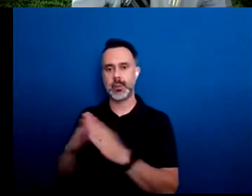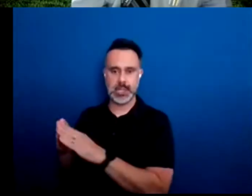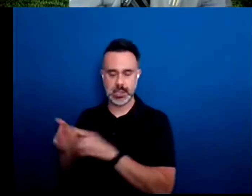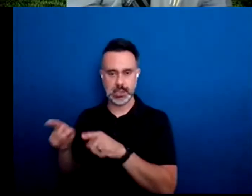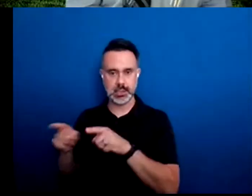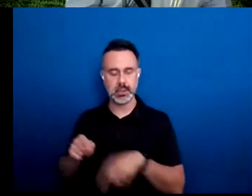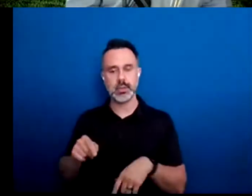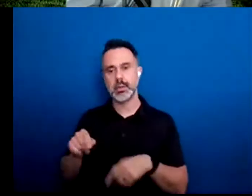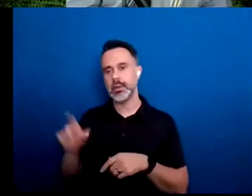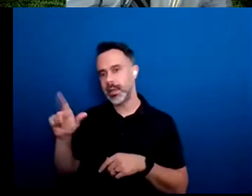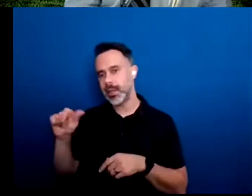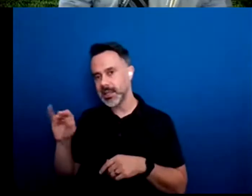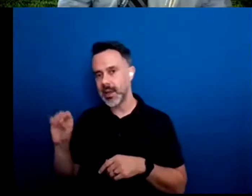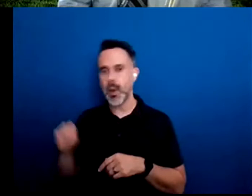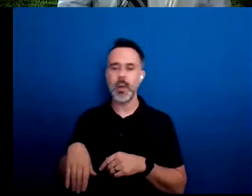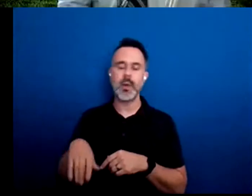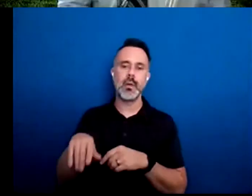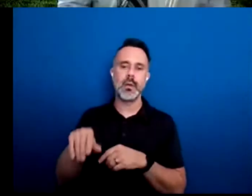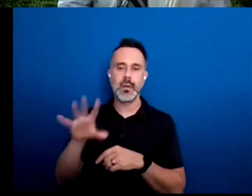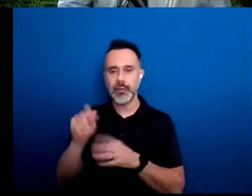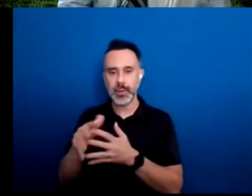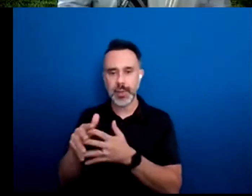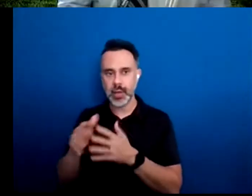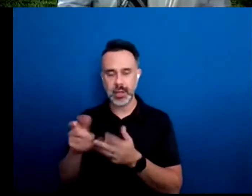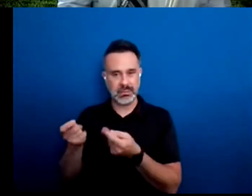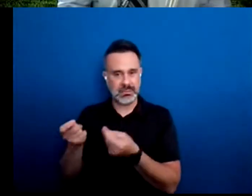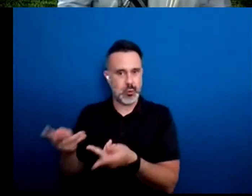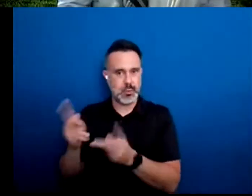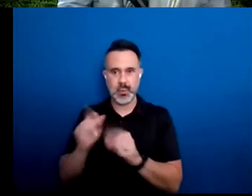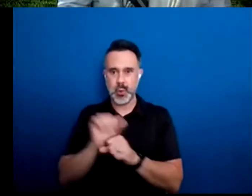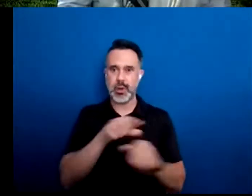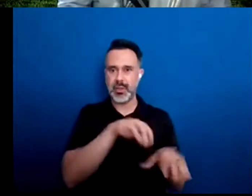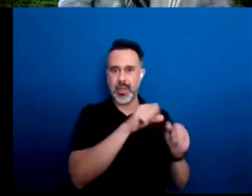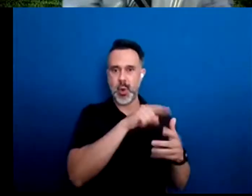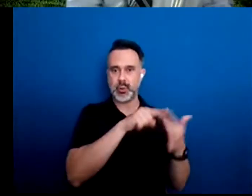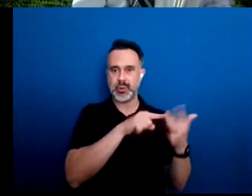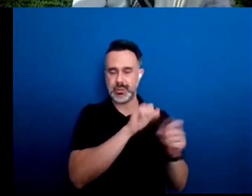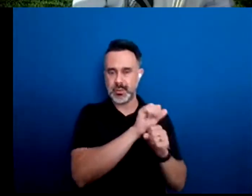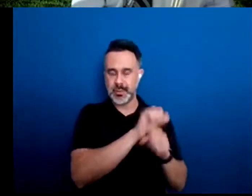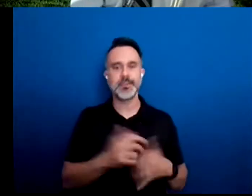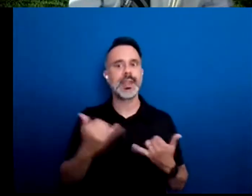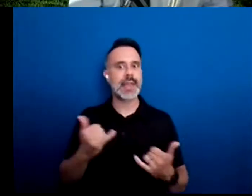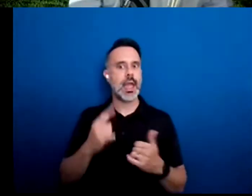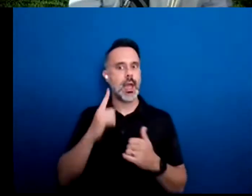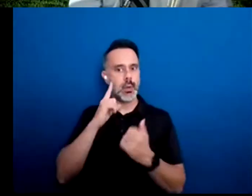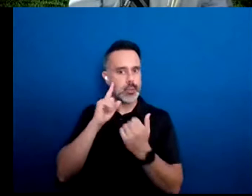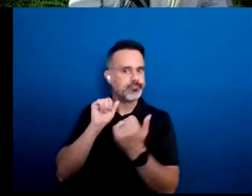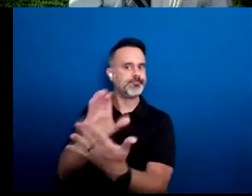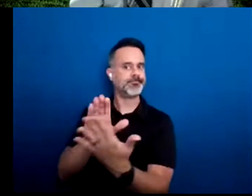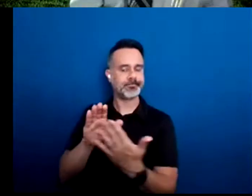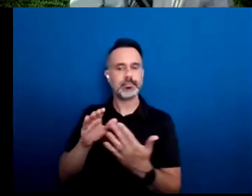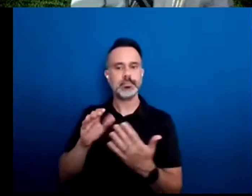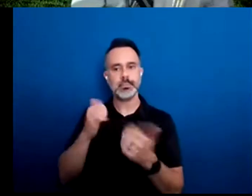work towards eliminating those disparities, I think it's important for us